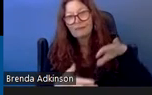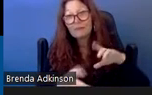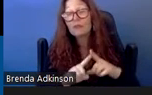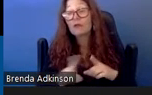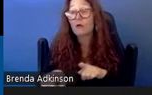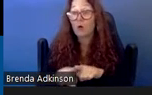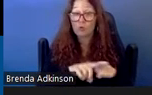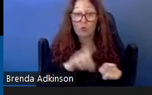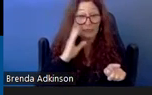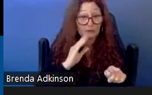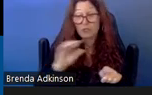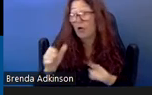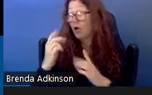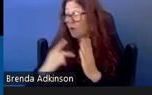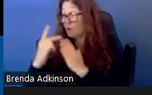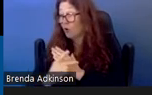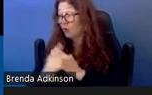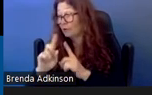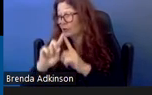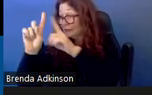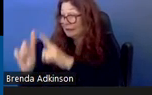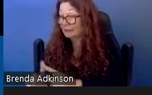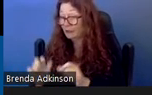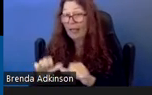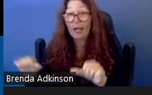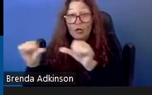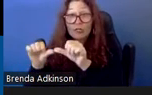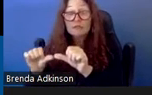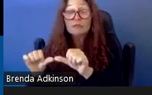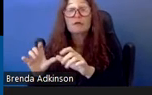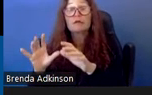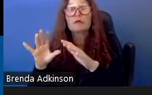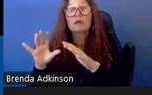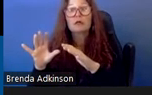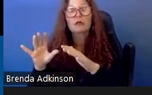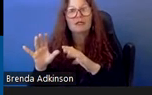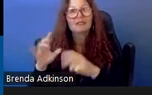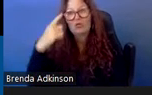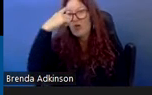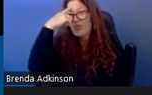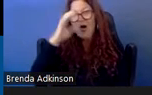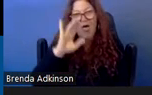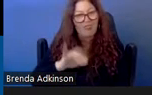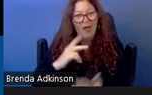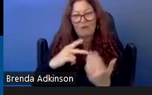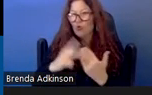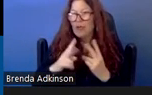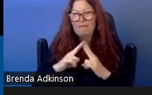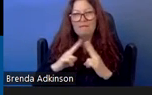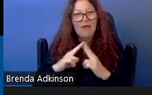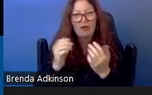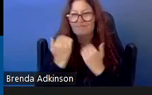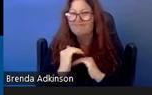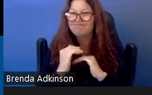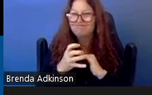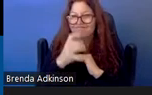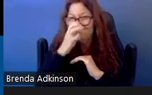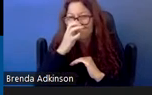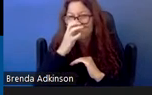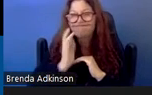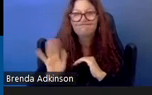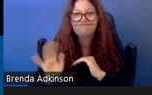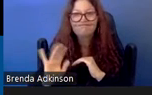with some other states, tribes, and territories too, we thought that was just too restrictive. So we're not looking at